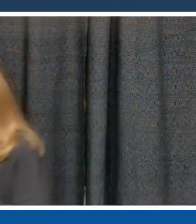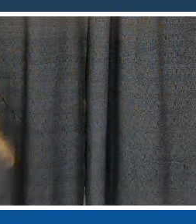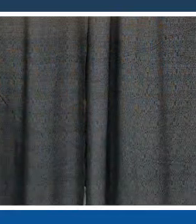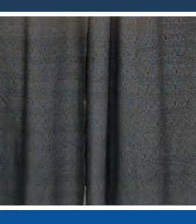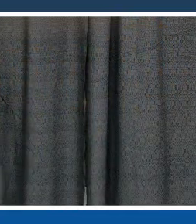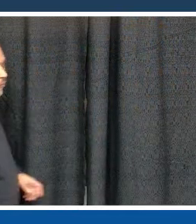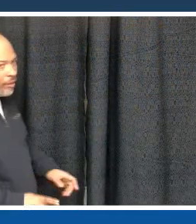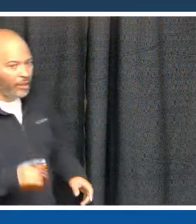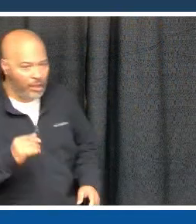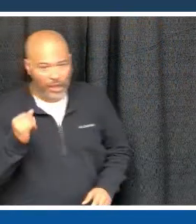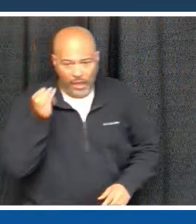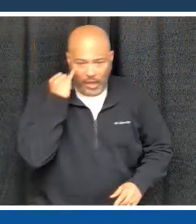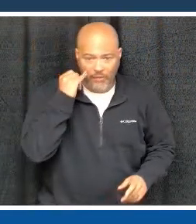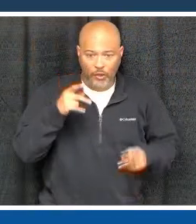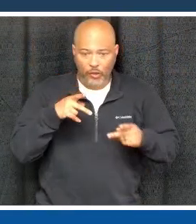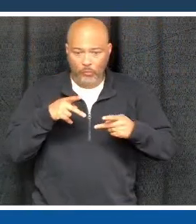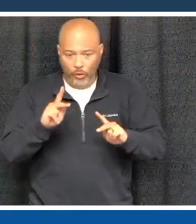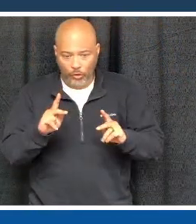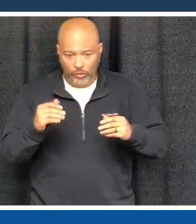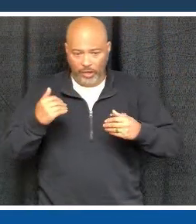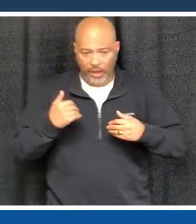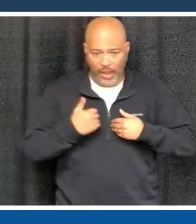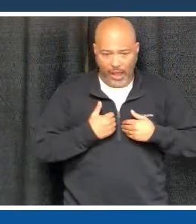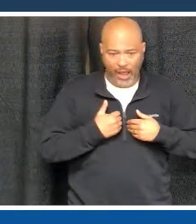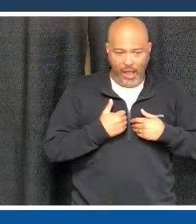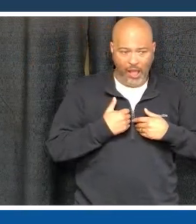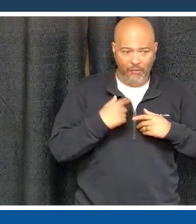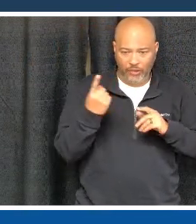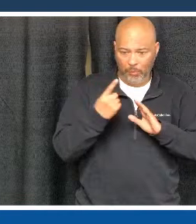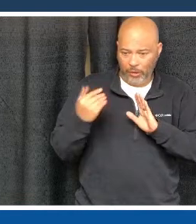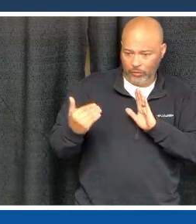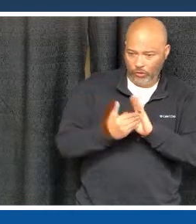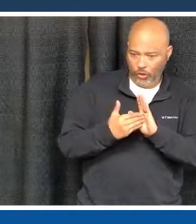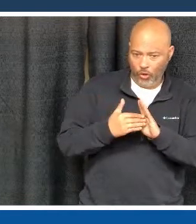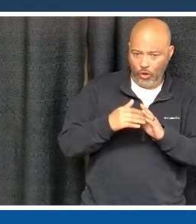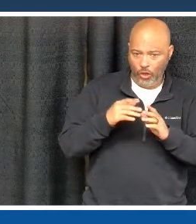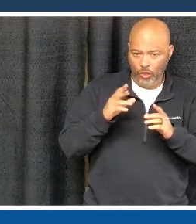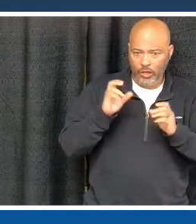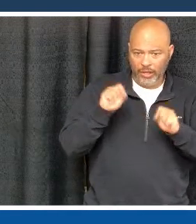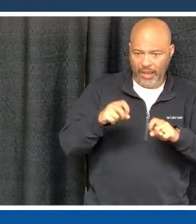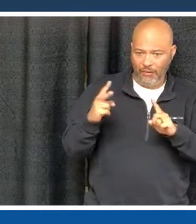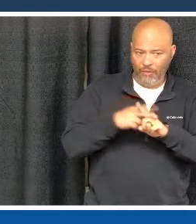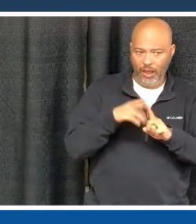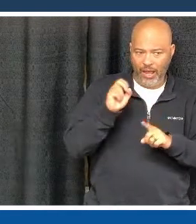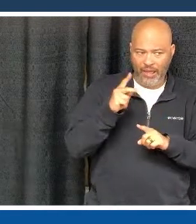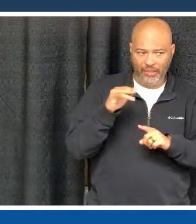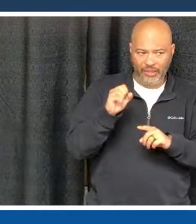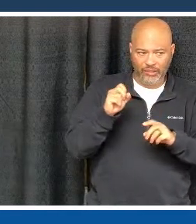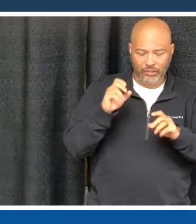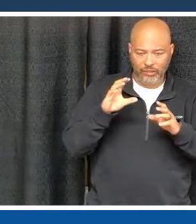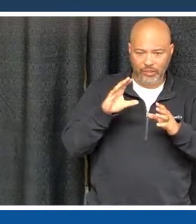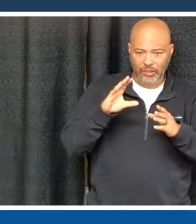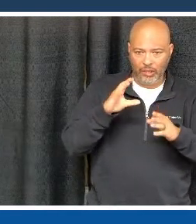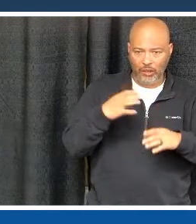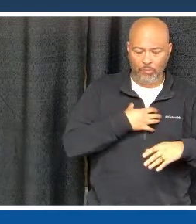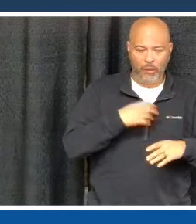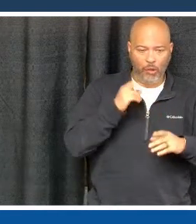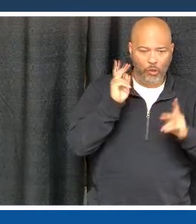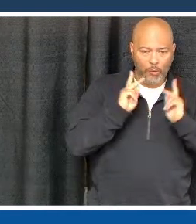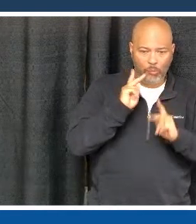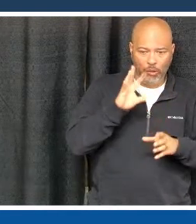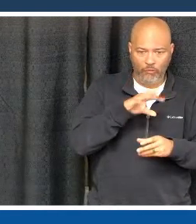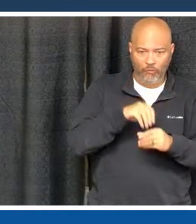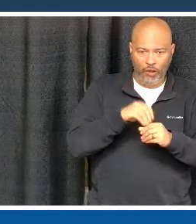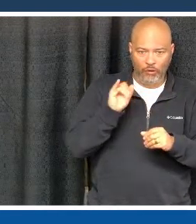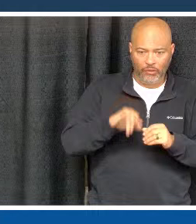Should a person who is currently engaged in litigation against the city be entitled to file an ethics complaint against the person or persons involved in